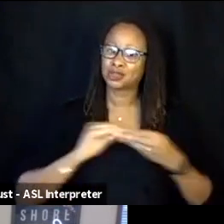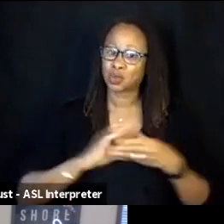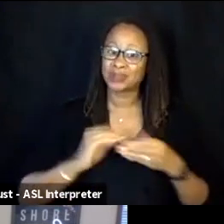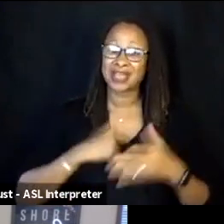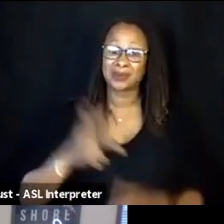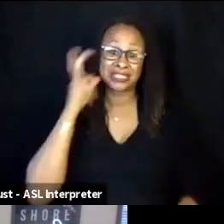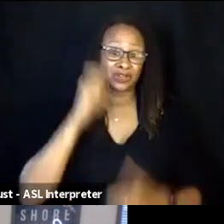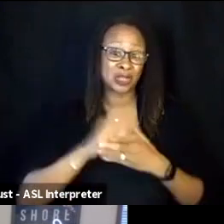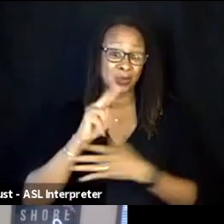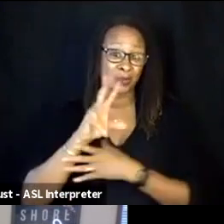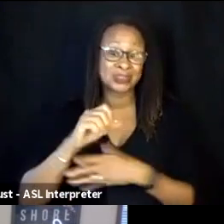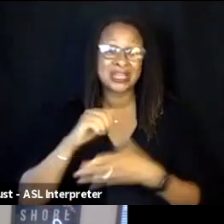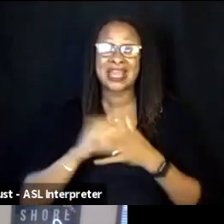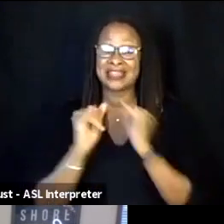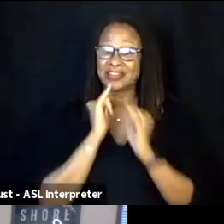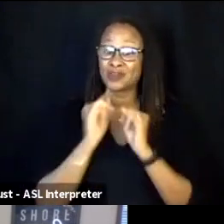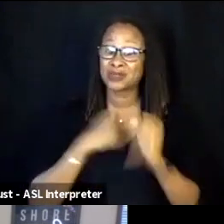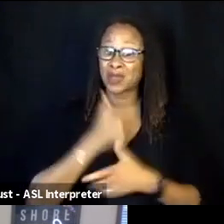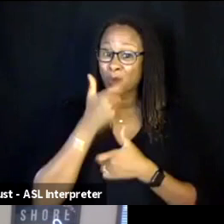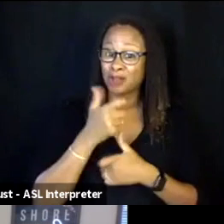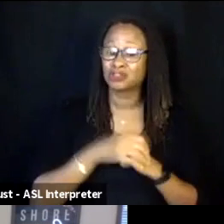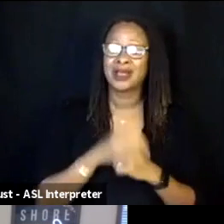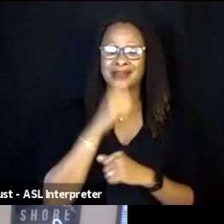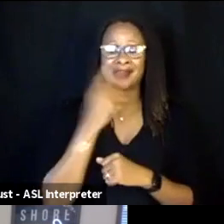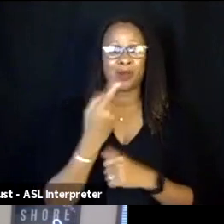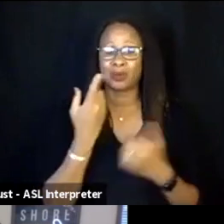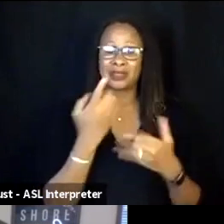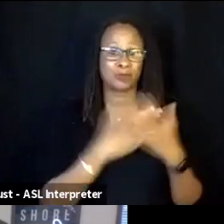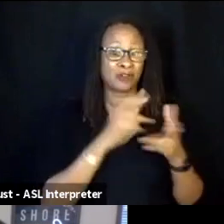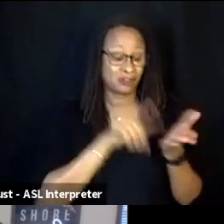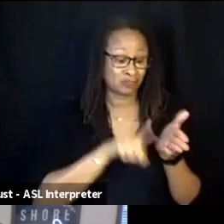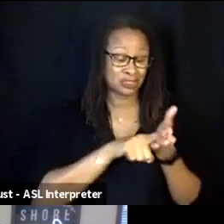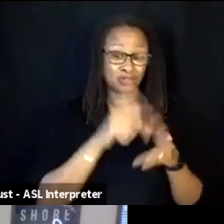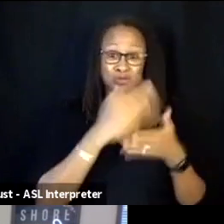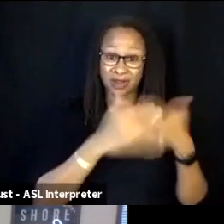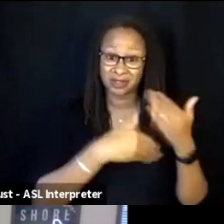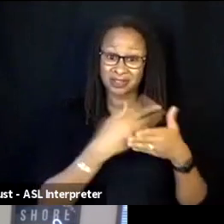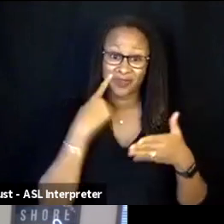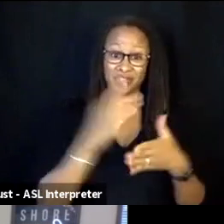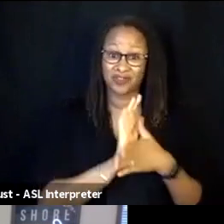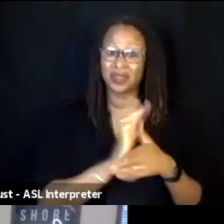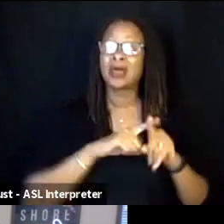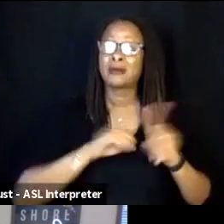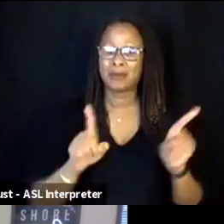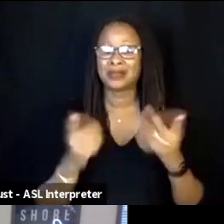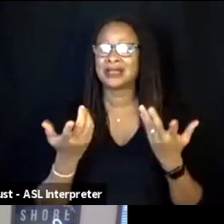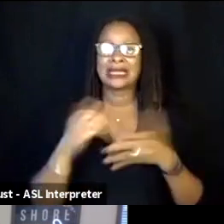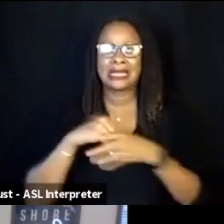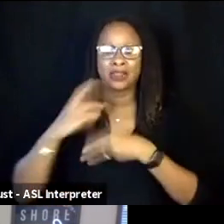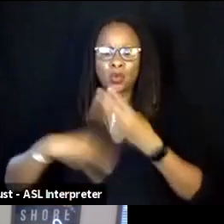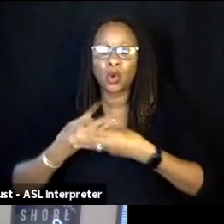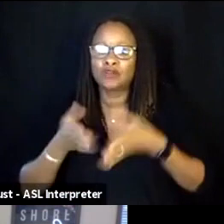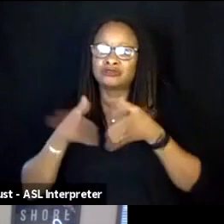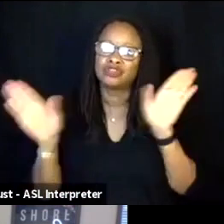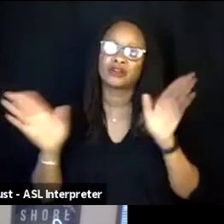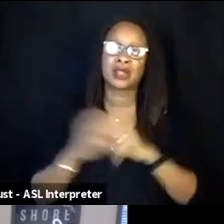in the news and the interviews I was watching, not only as part of the research process for this film, but just in the world. You couldn't, you